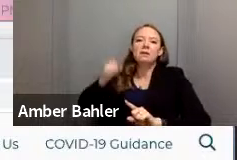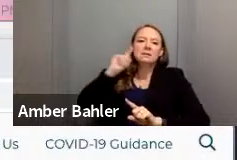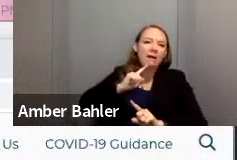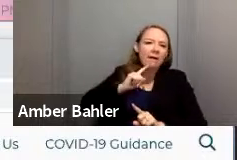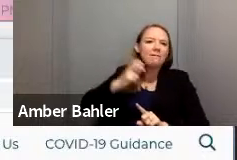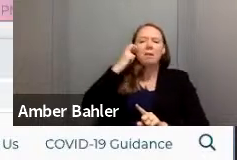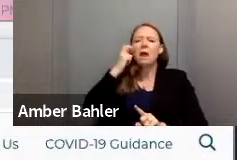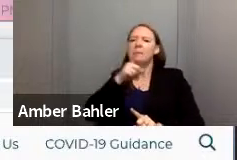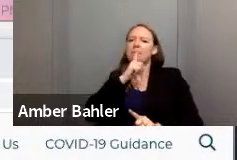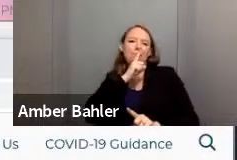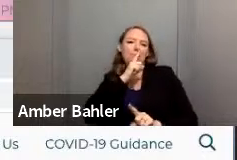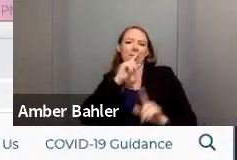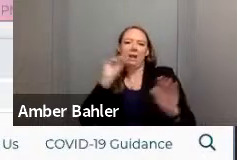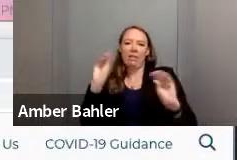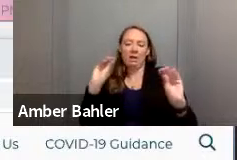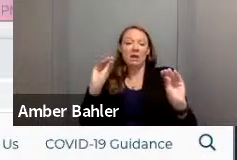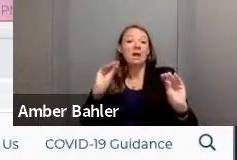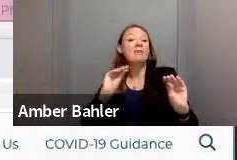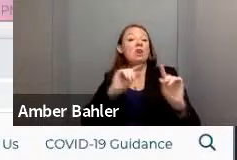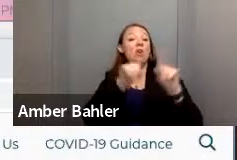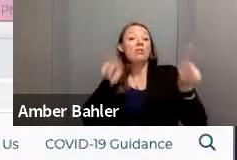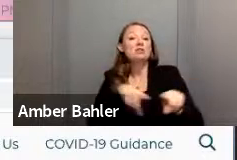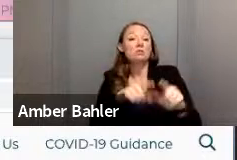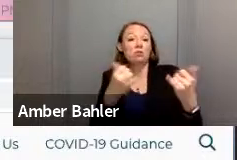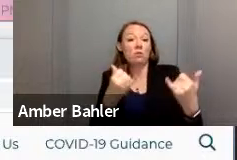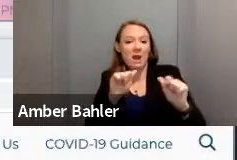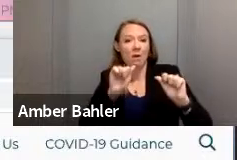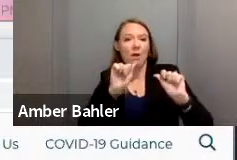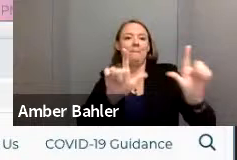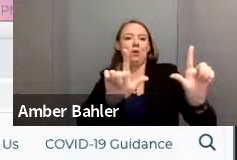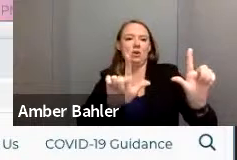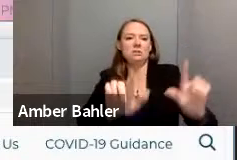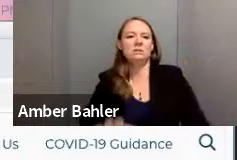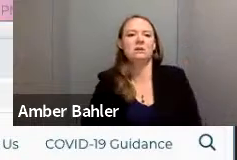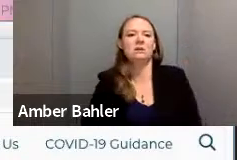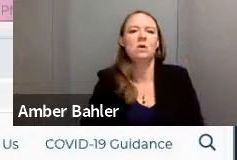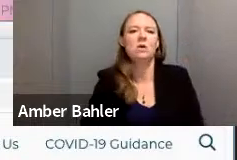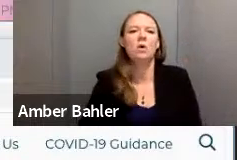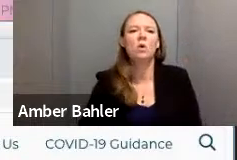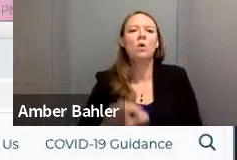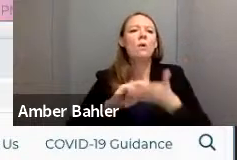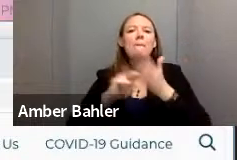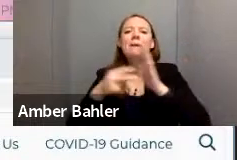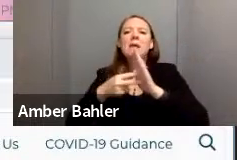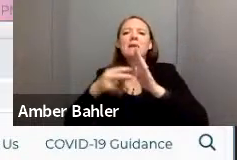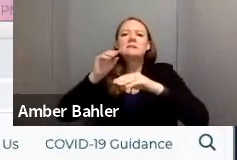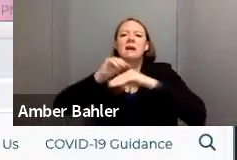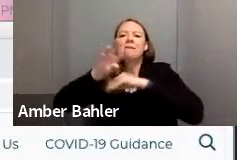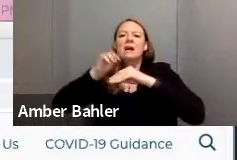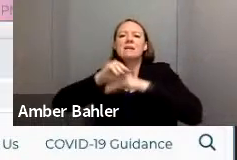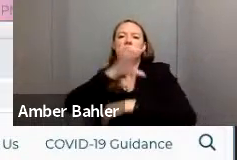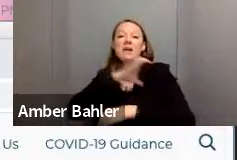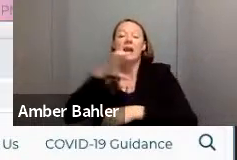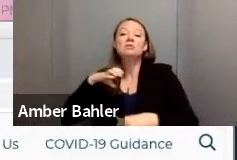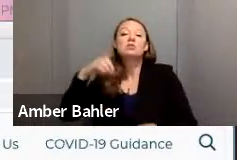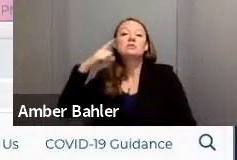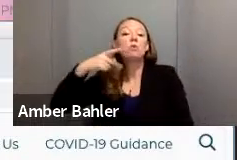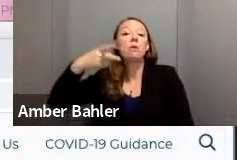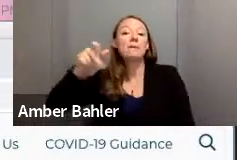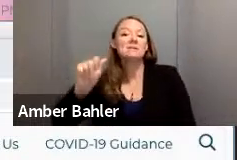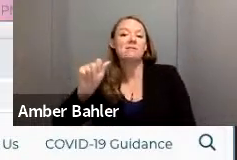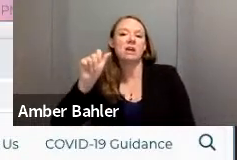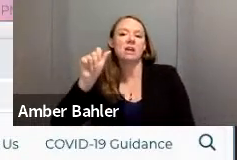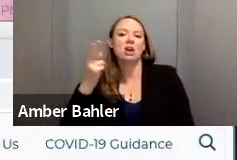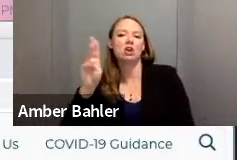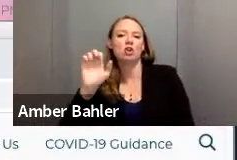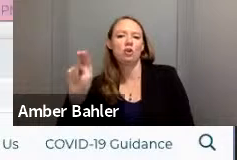type. And then I put up on the screen right now, what are advisory councils to the Pennsylvania Human Relations Commission?